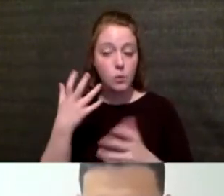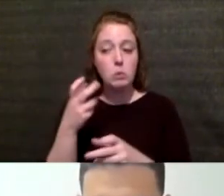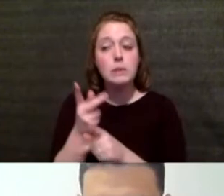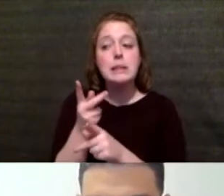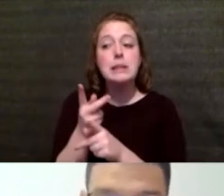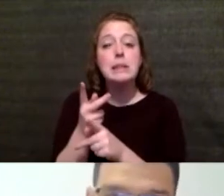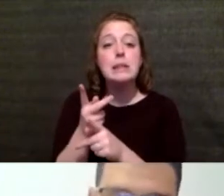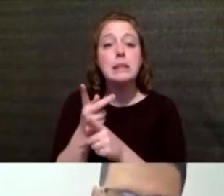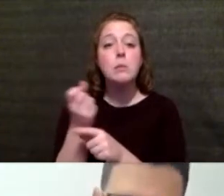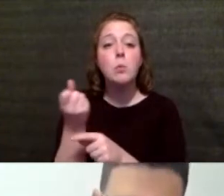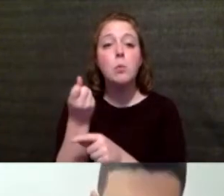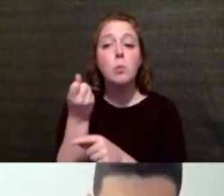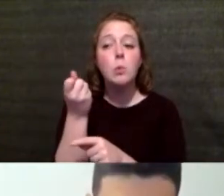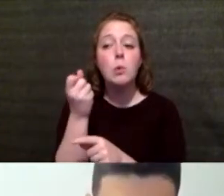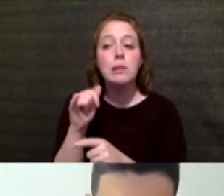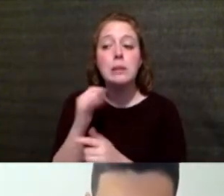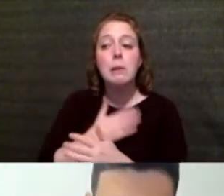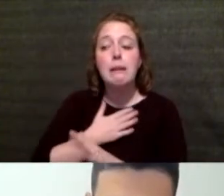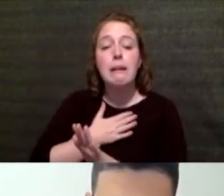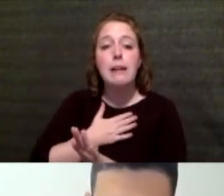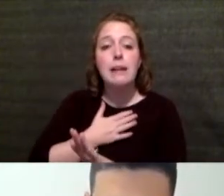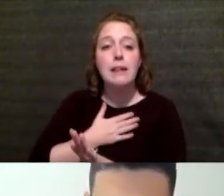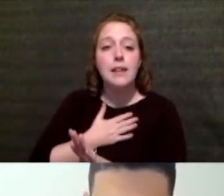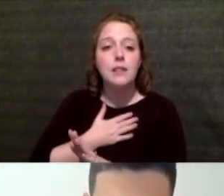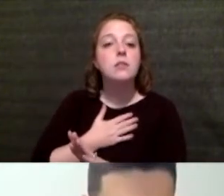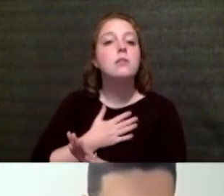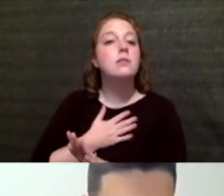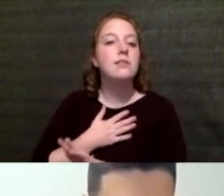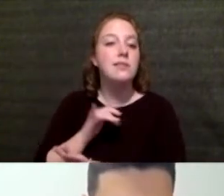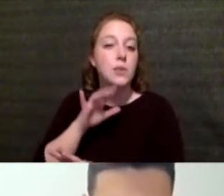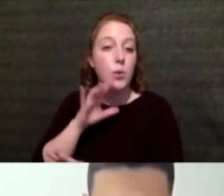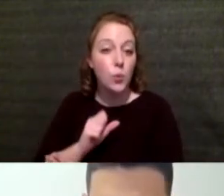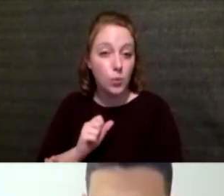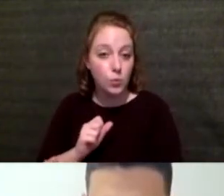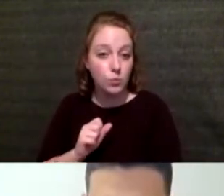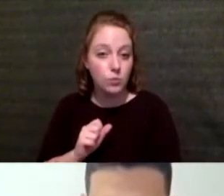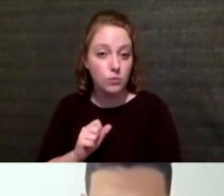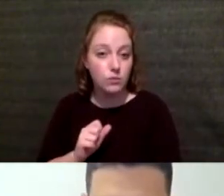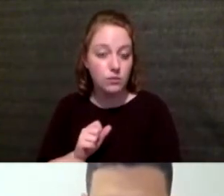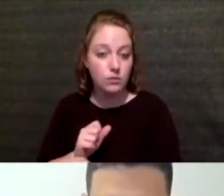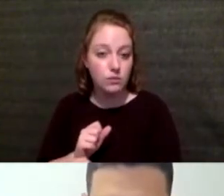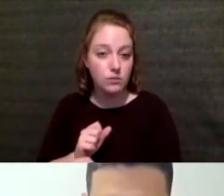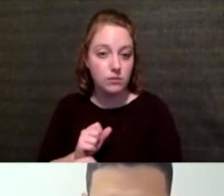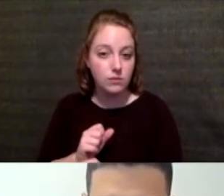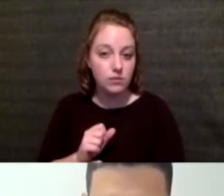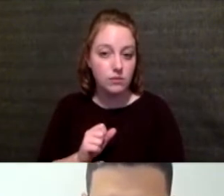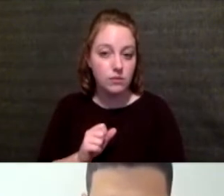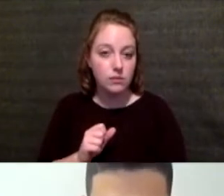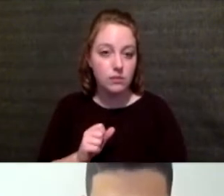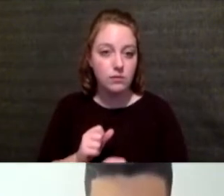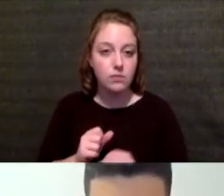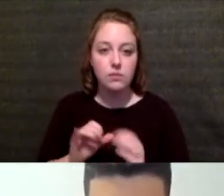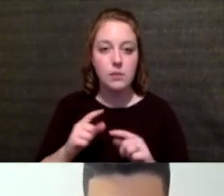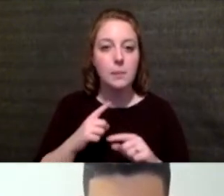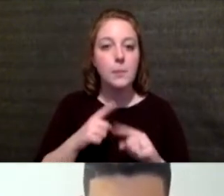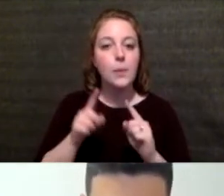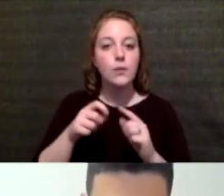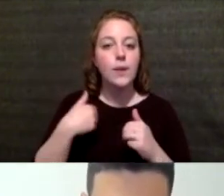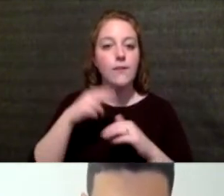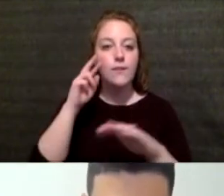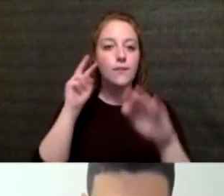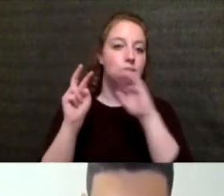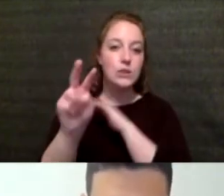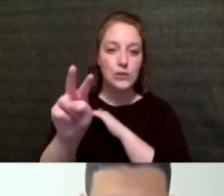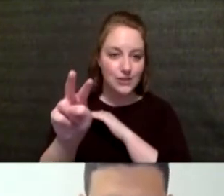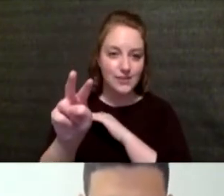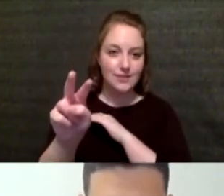to the old, but also I think, you know, how it says without vision to people perish. So it's like, as long as we're